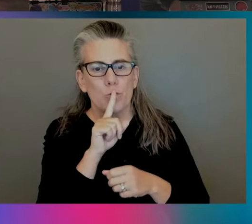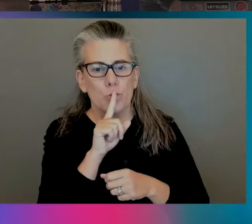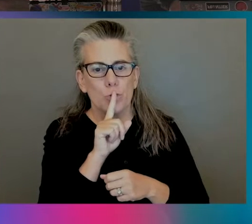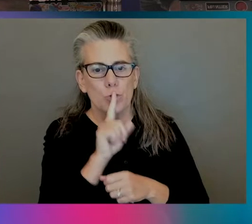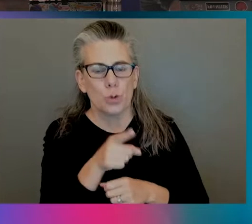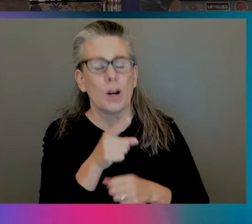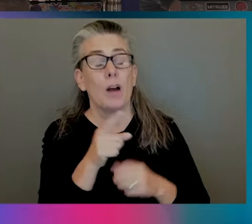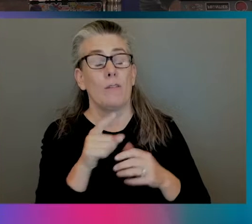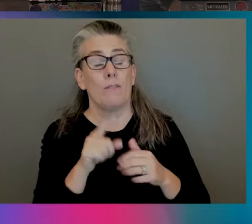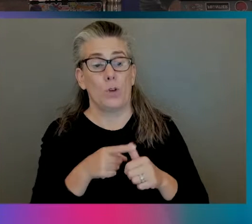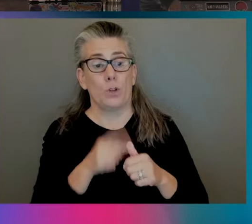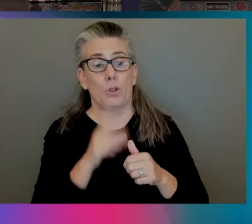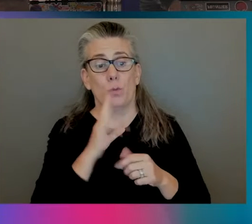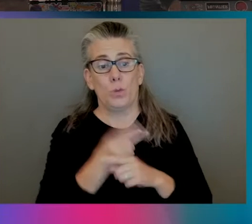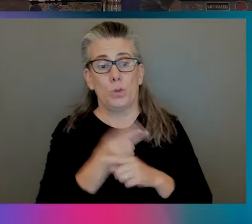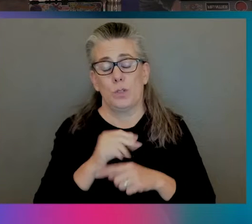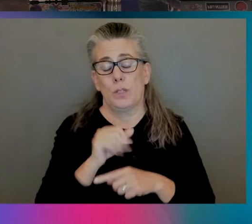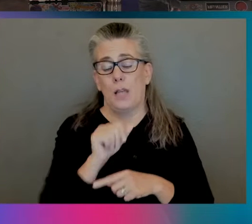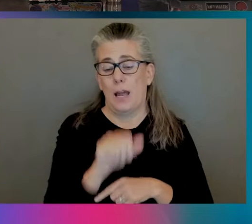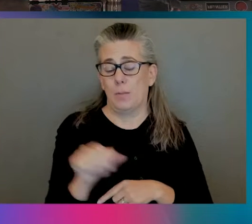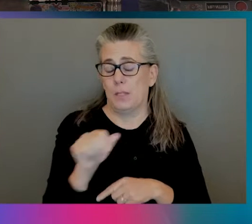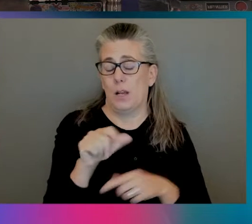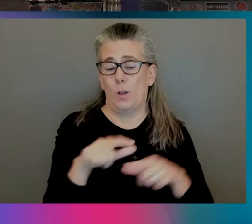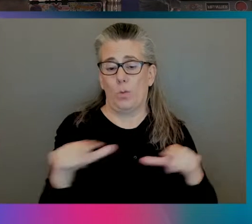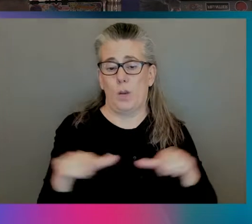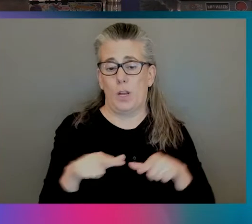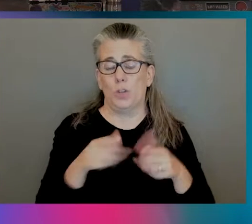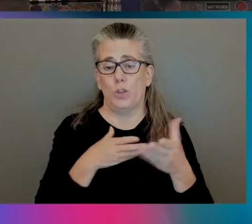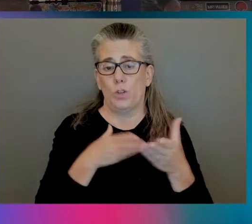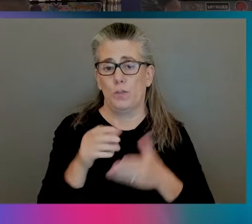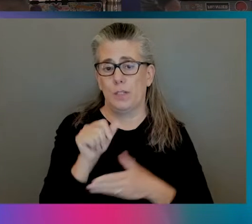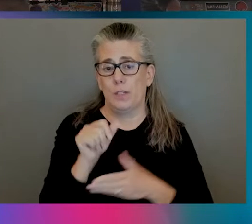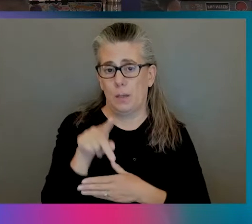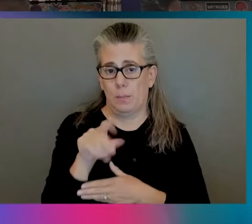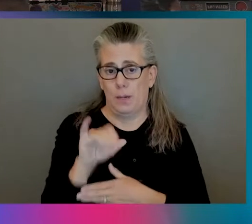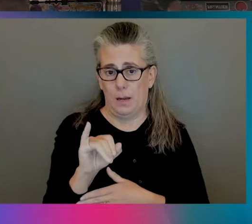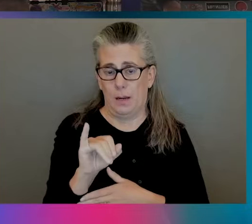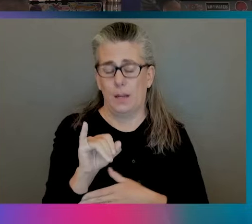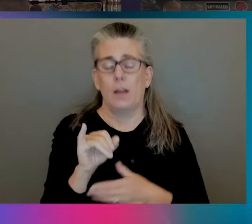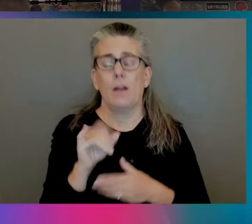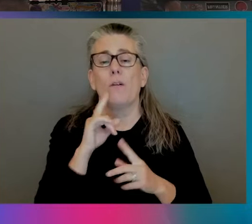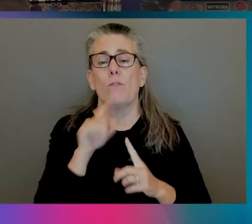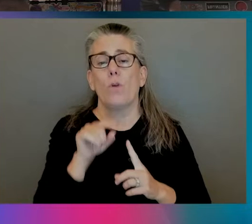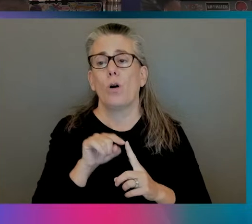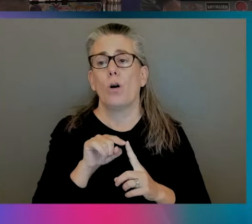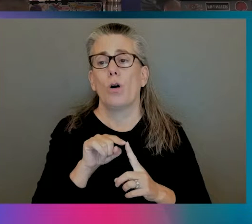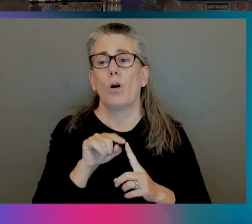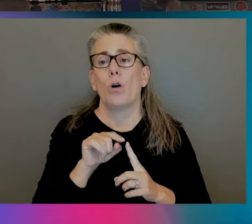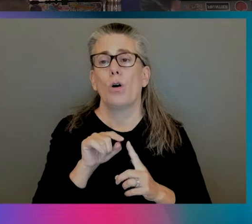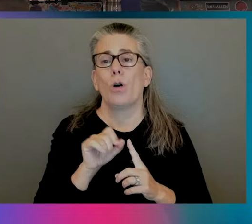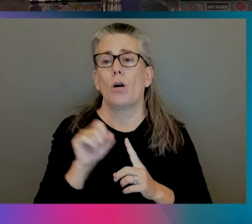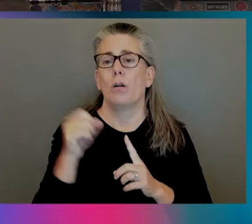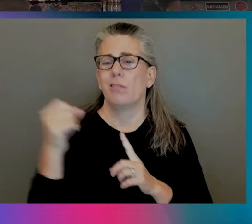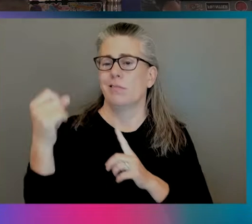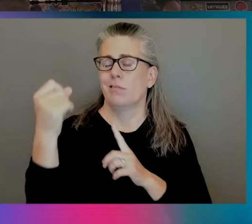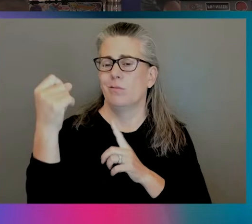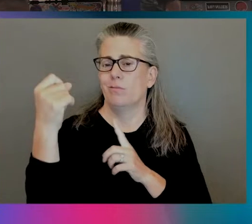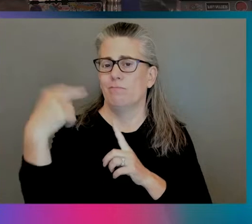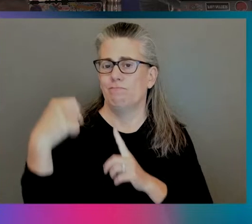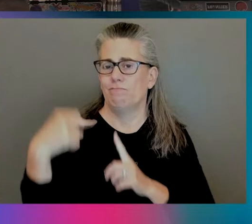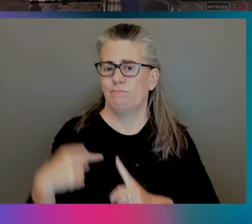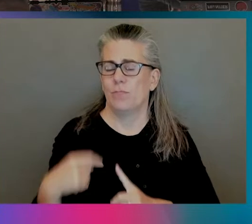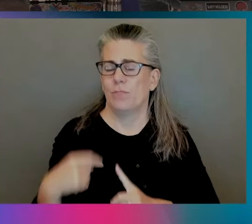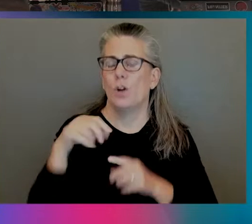using the Amazon Location Service APIs to return route information from our partners, Esri and